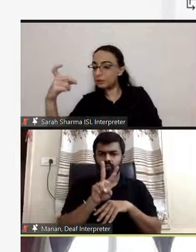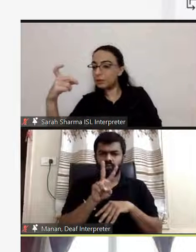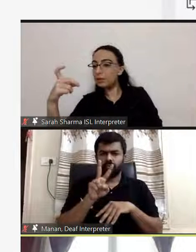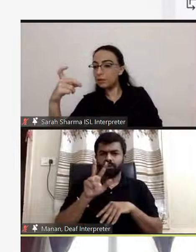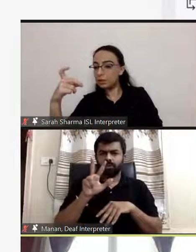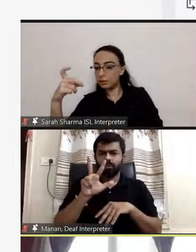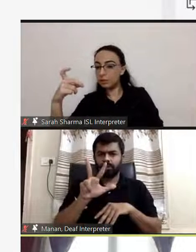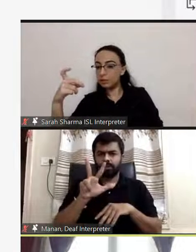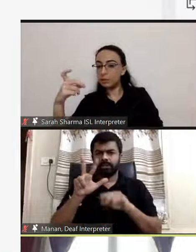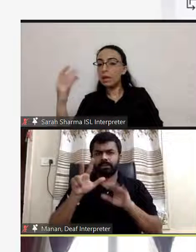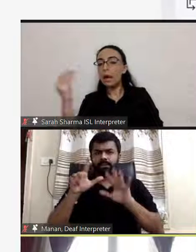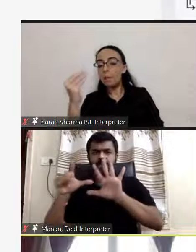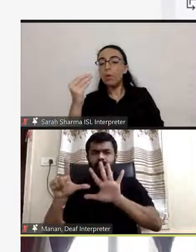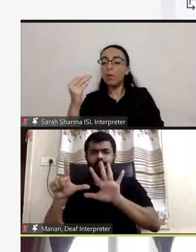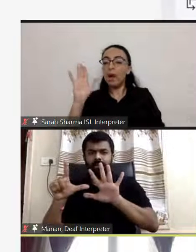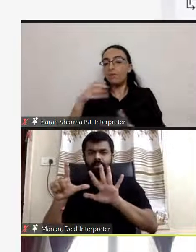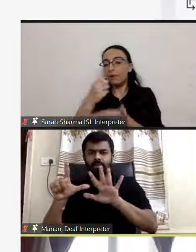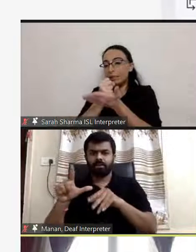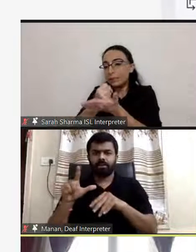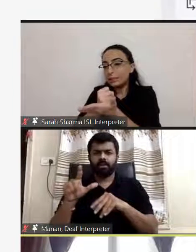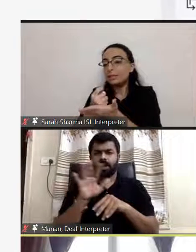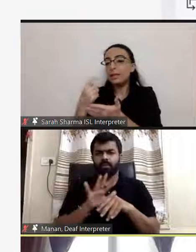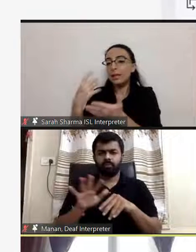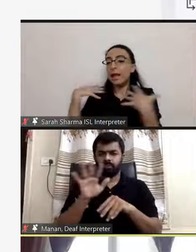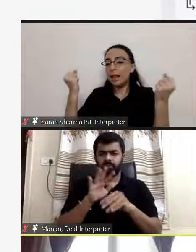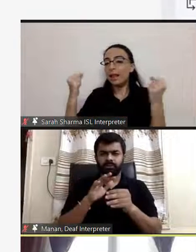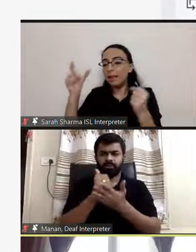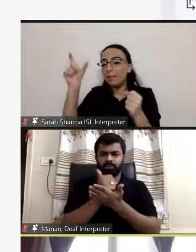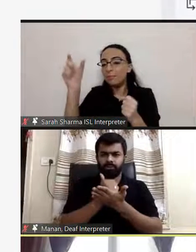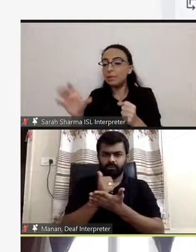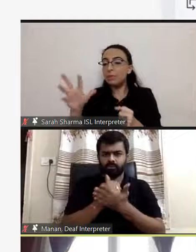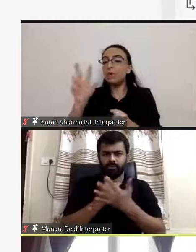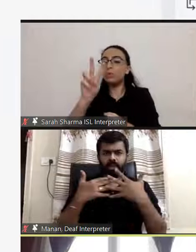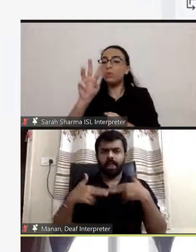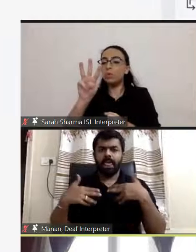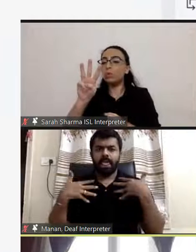237 traditional healers. We have many more than that, actually.